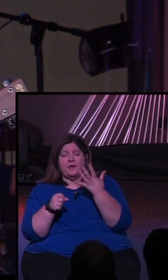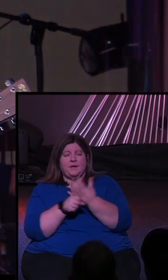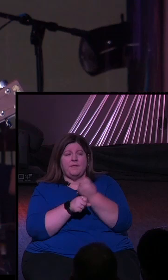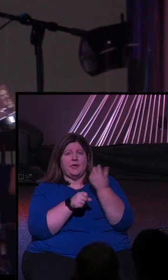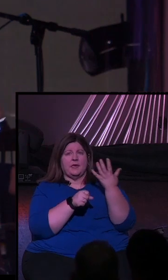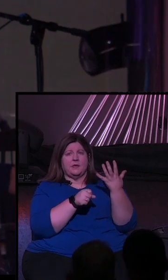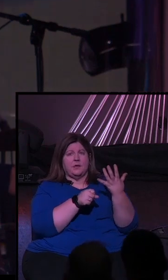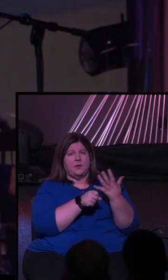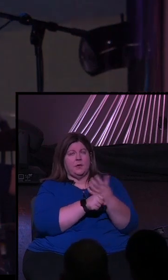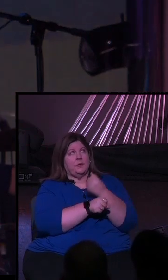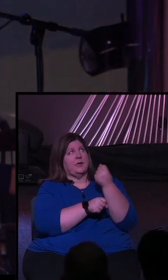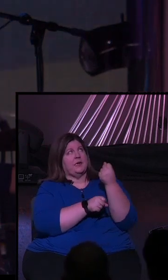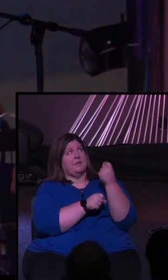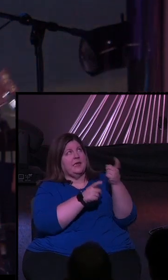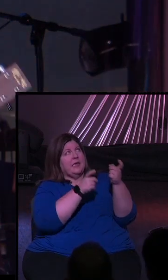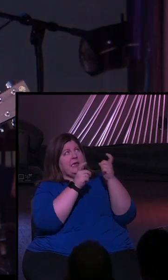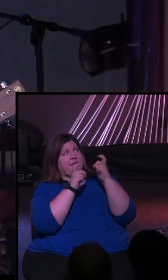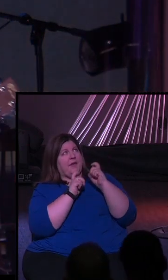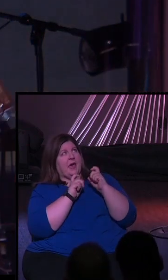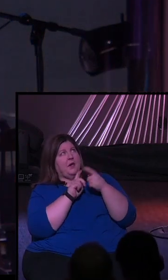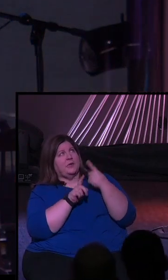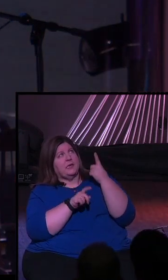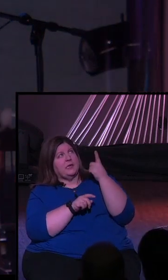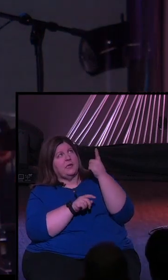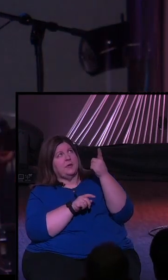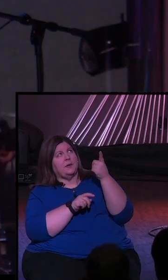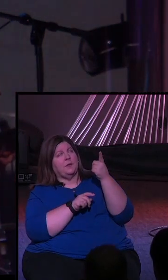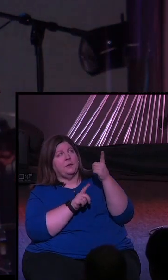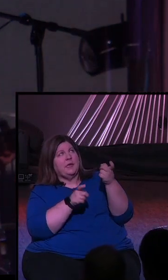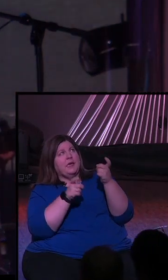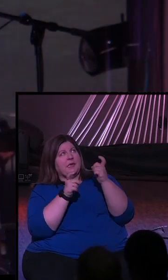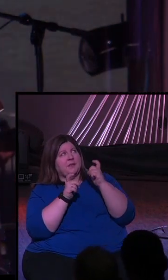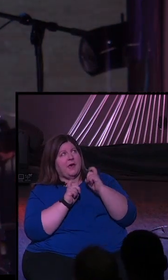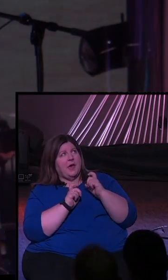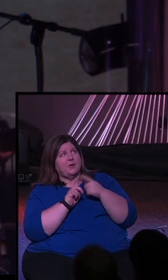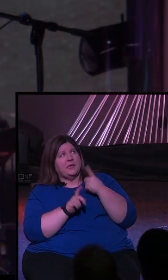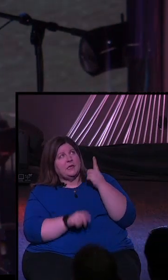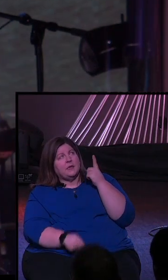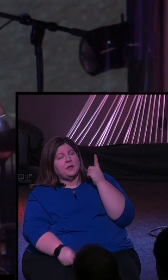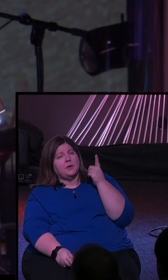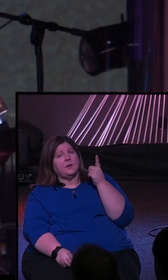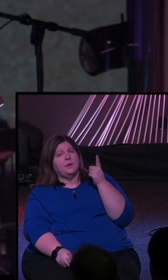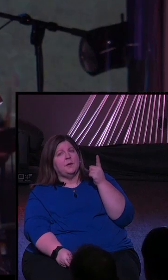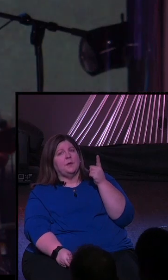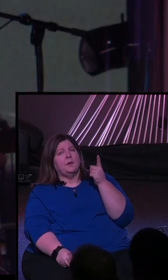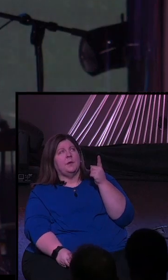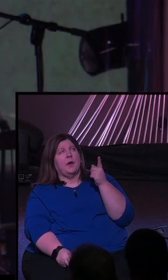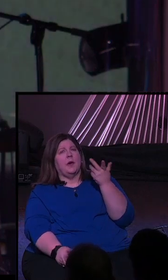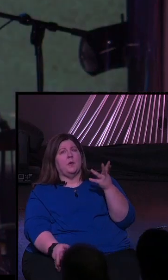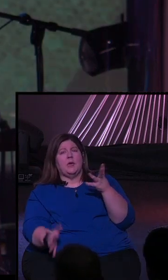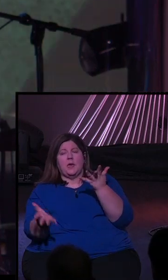Every victory is found in you, found in